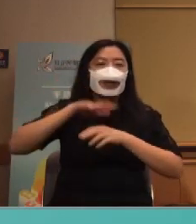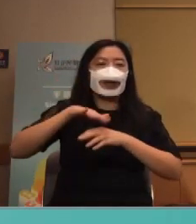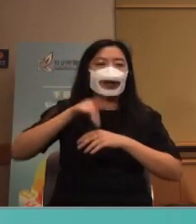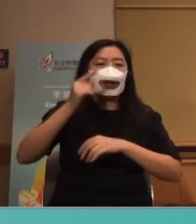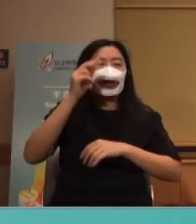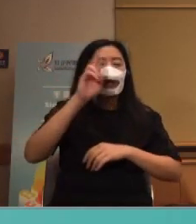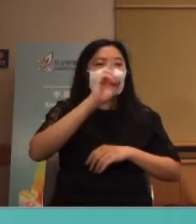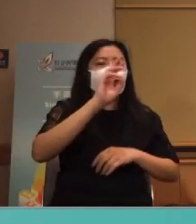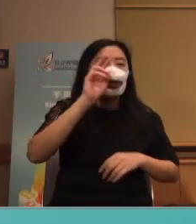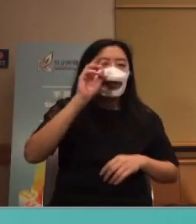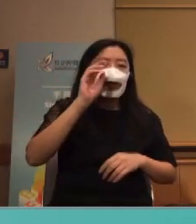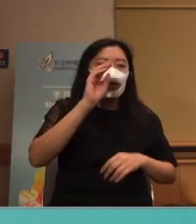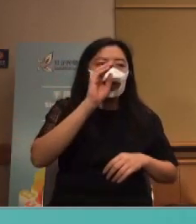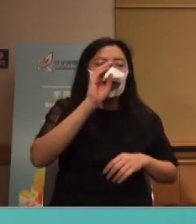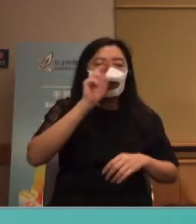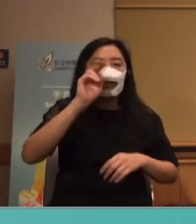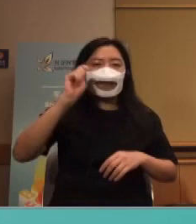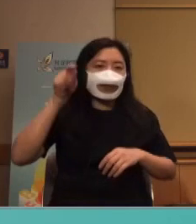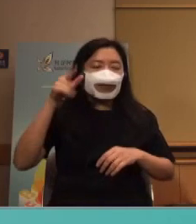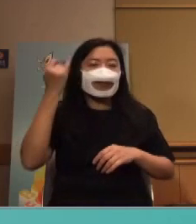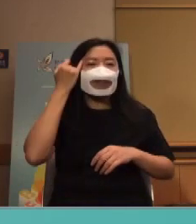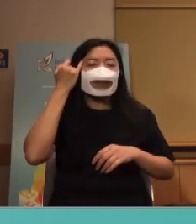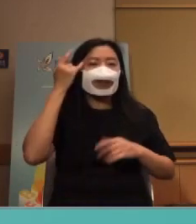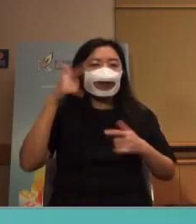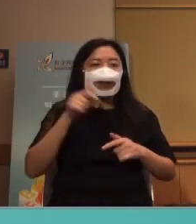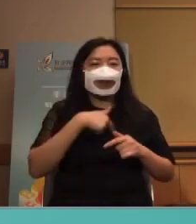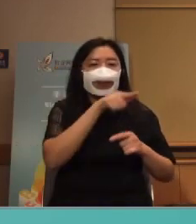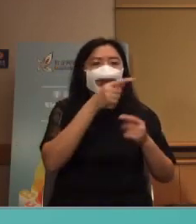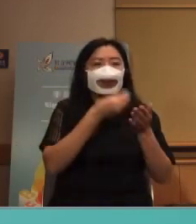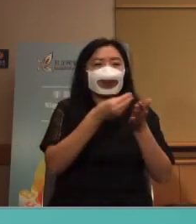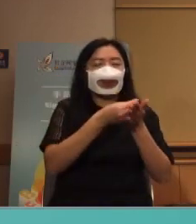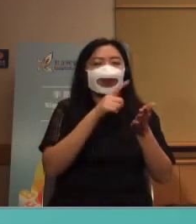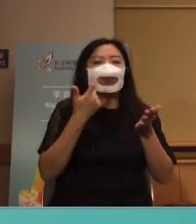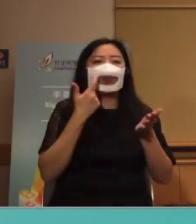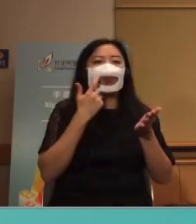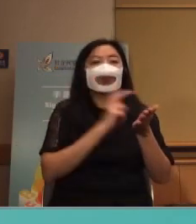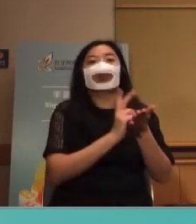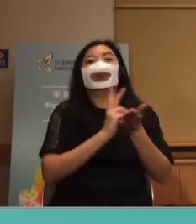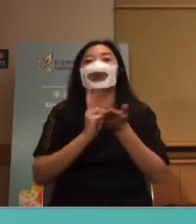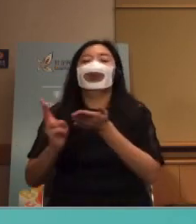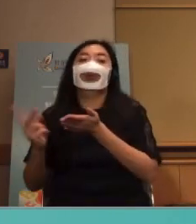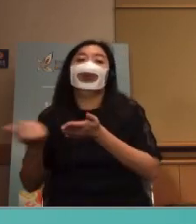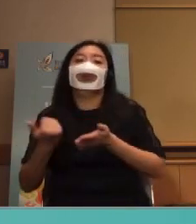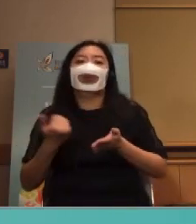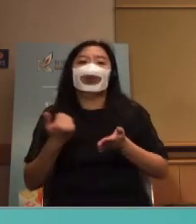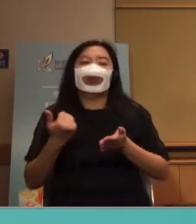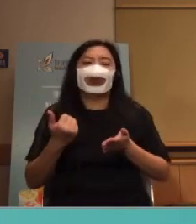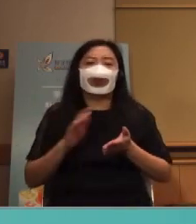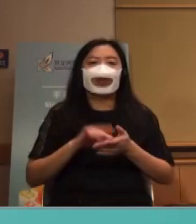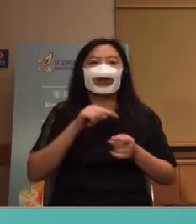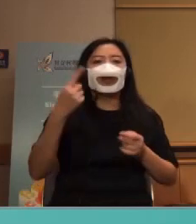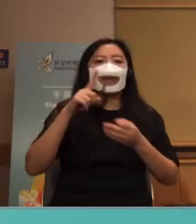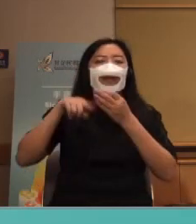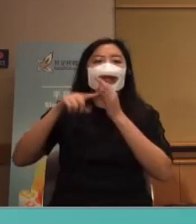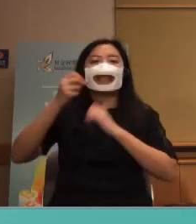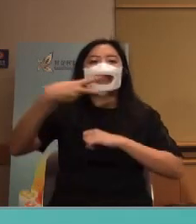avatar. And some of them are going for like 10 or 15 ETH, and the golden Midas, the hands, and all the stuff like that. So I would say